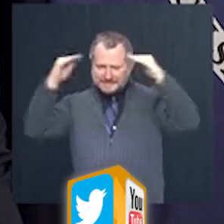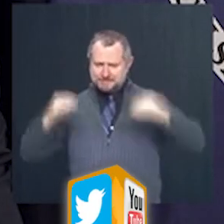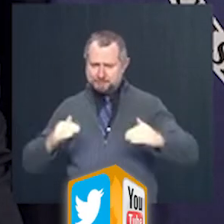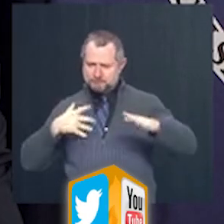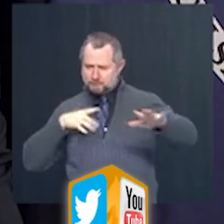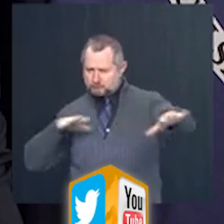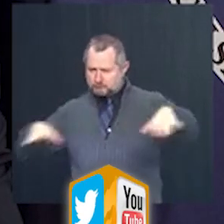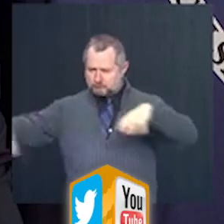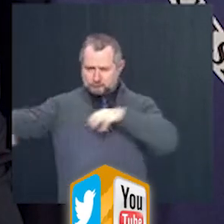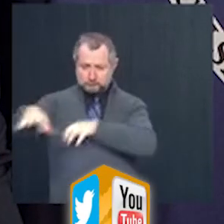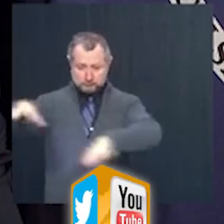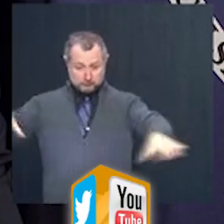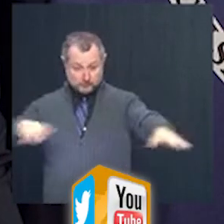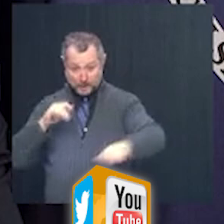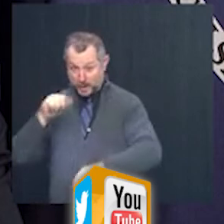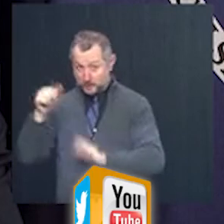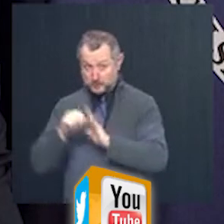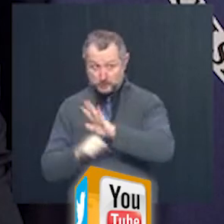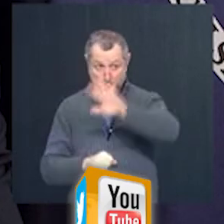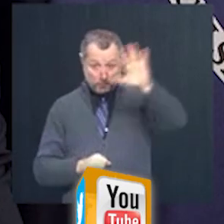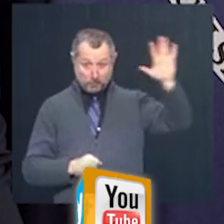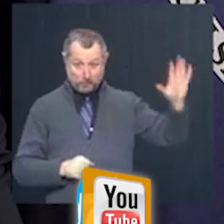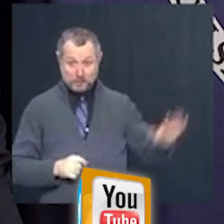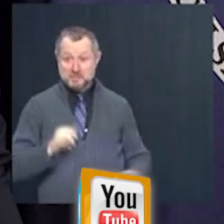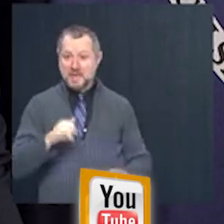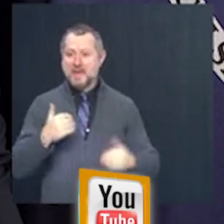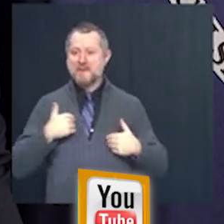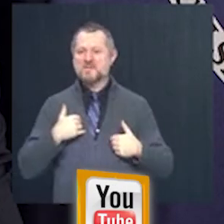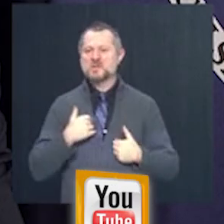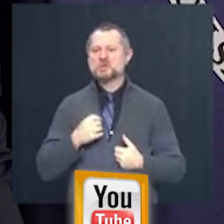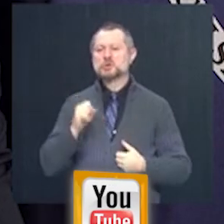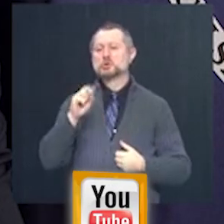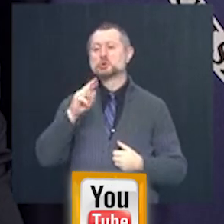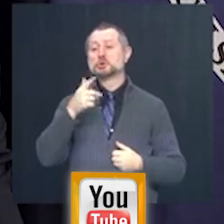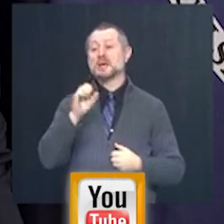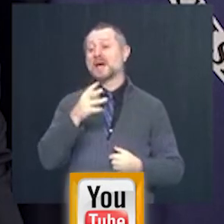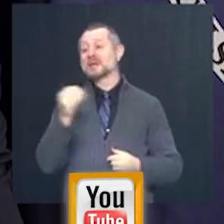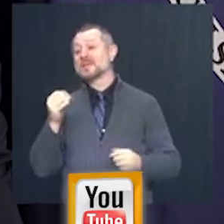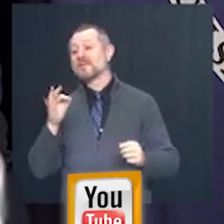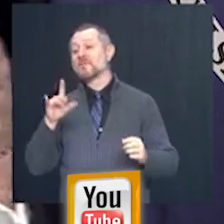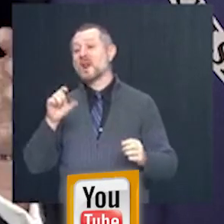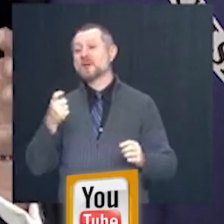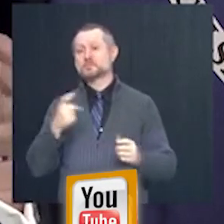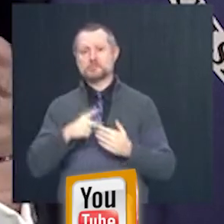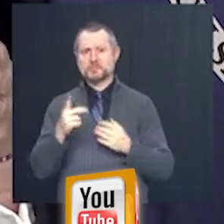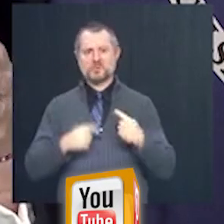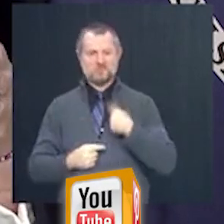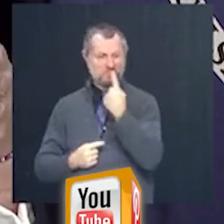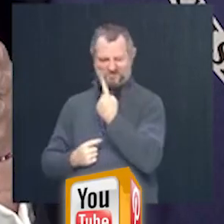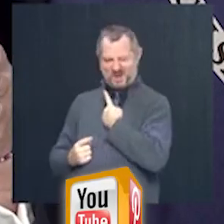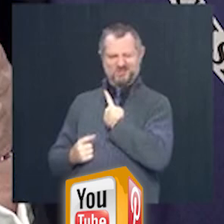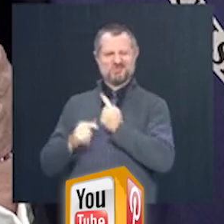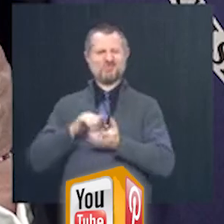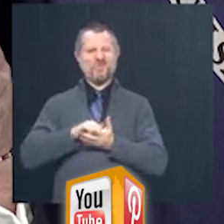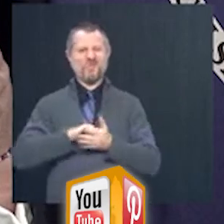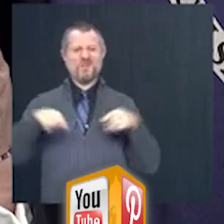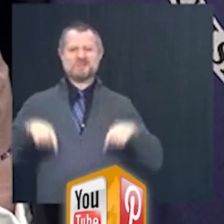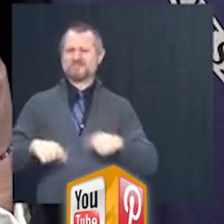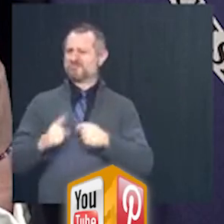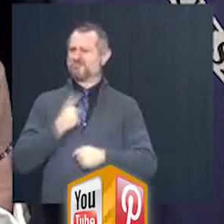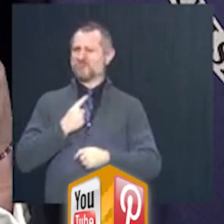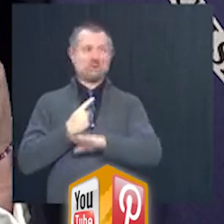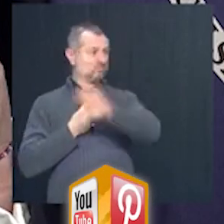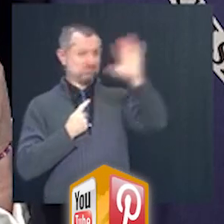other state does that surge and flex plan. So we will manage the hospital system as well as it